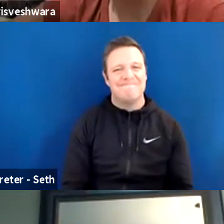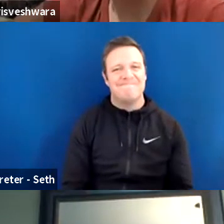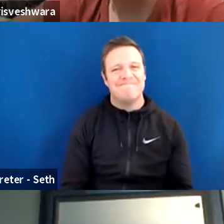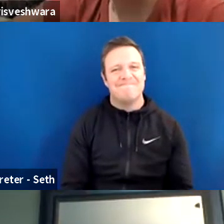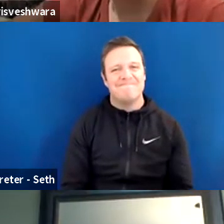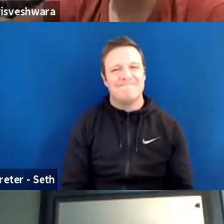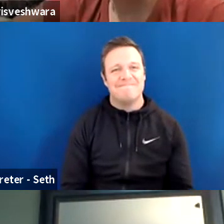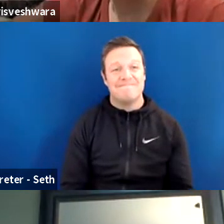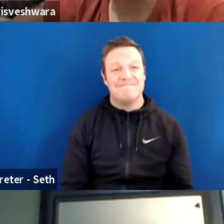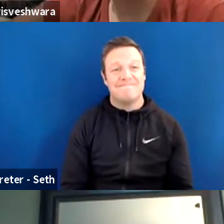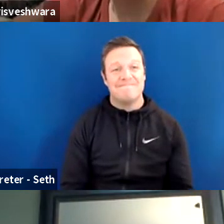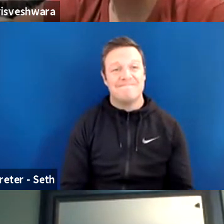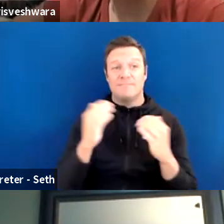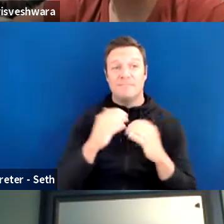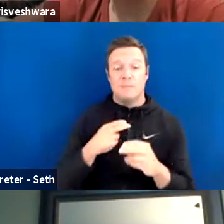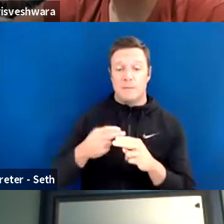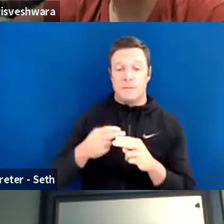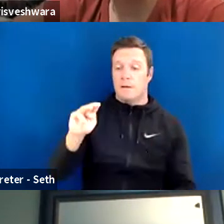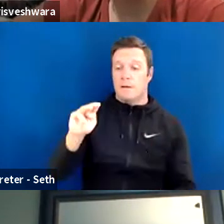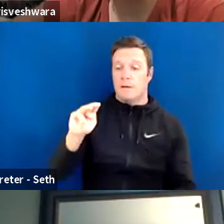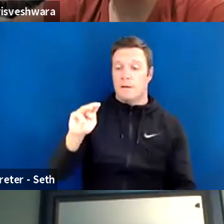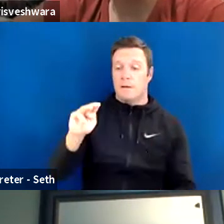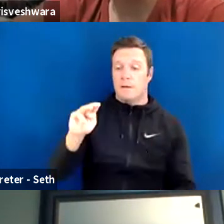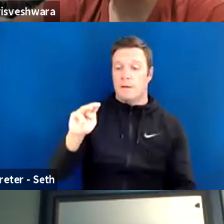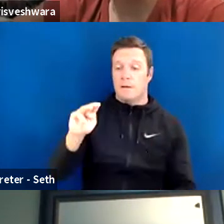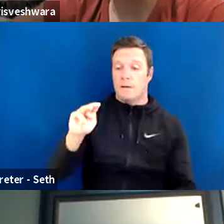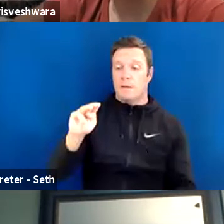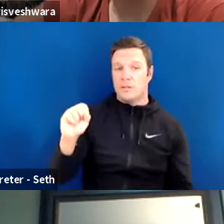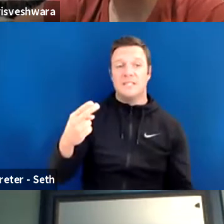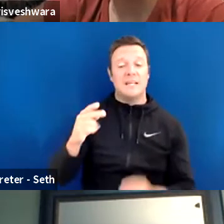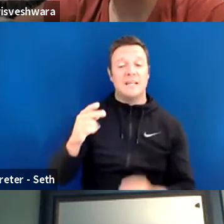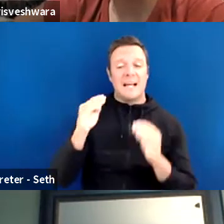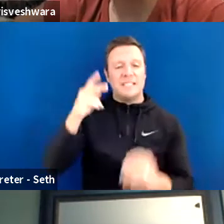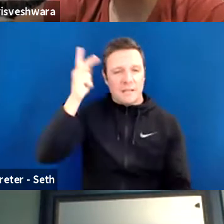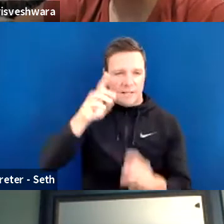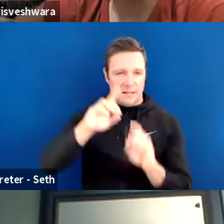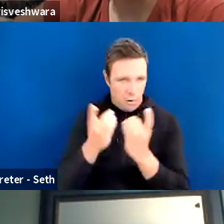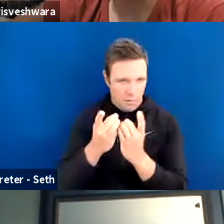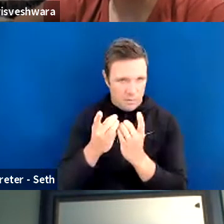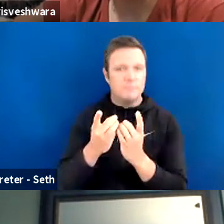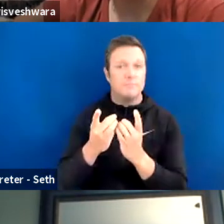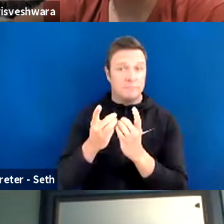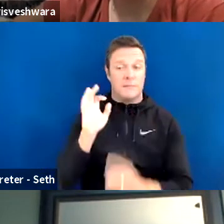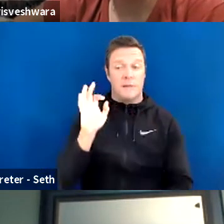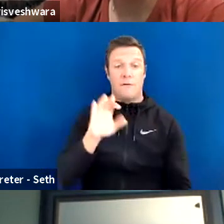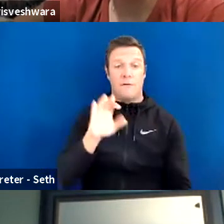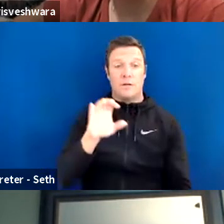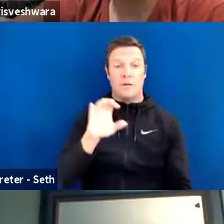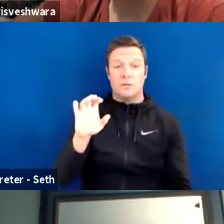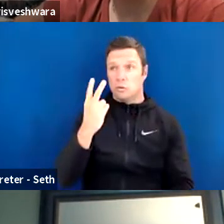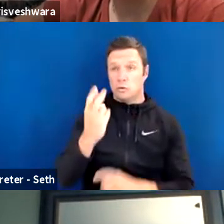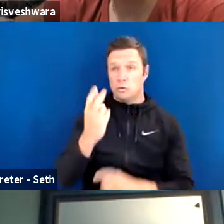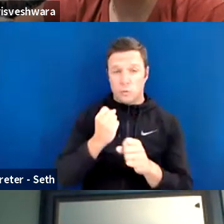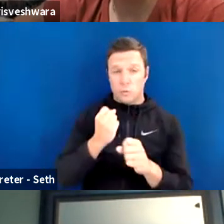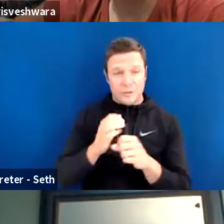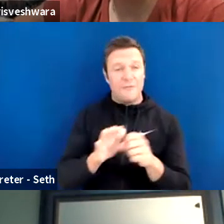My name is Max Parrish. I teach in the philosophy department, and I've been at Fresno City for 2 years full-time, 1 year